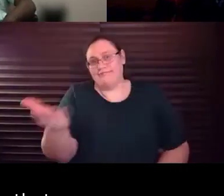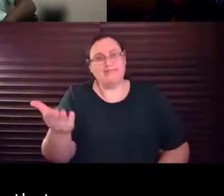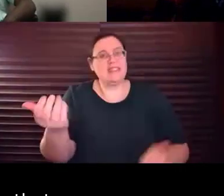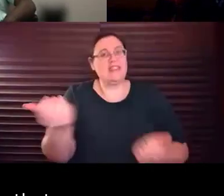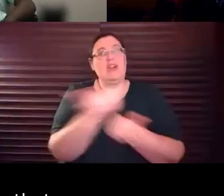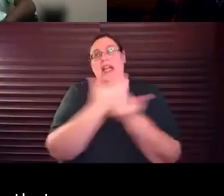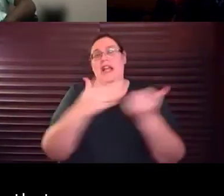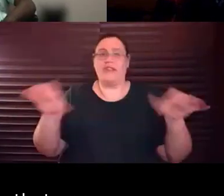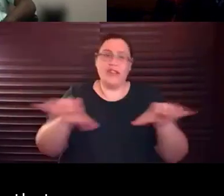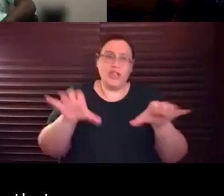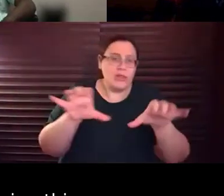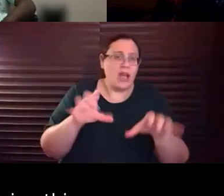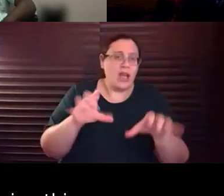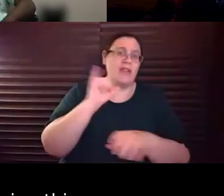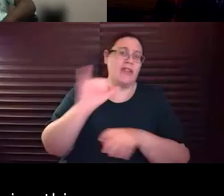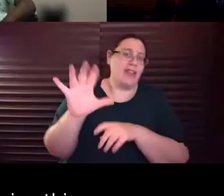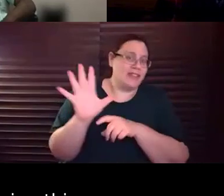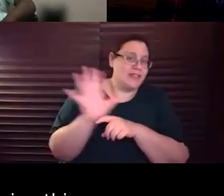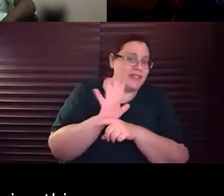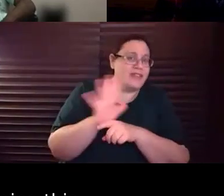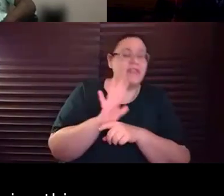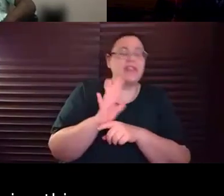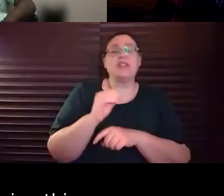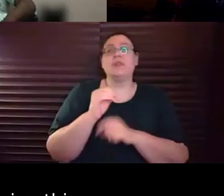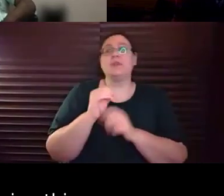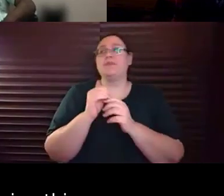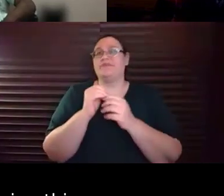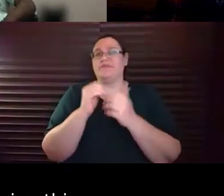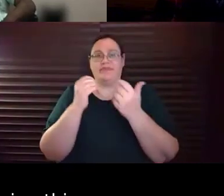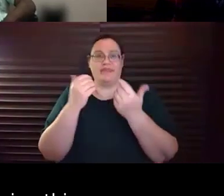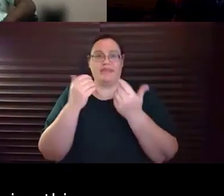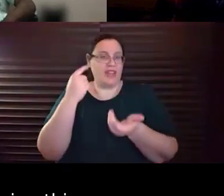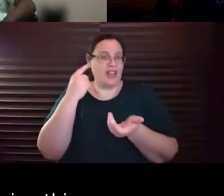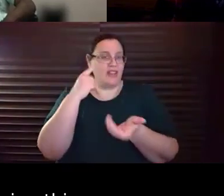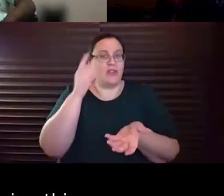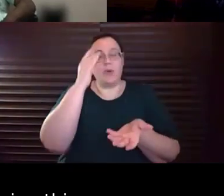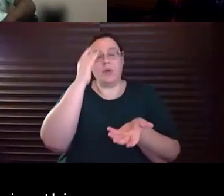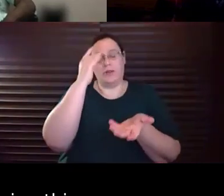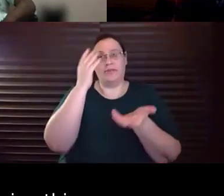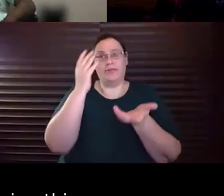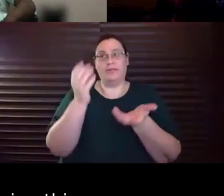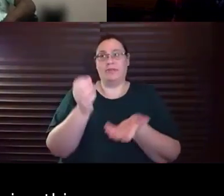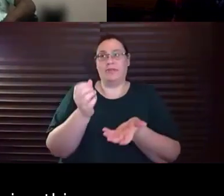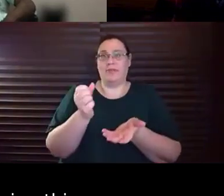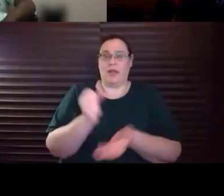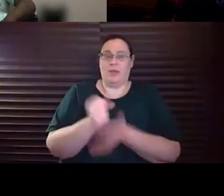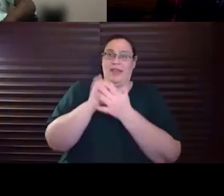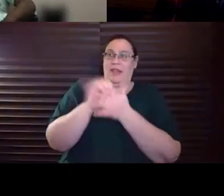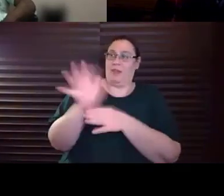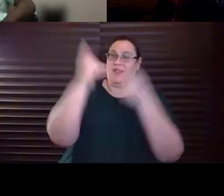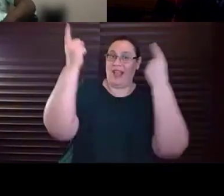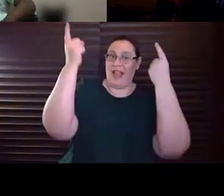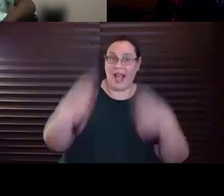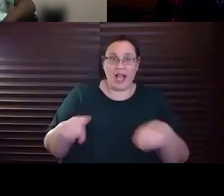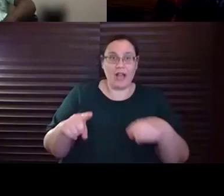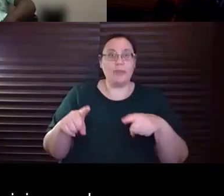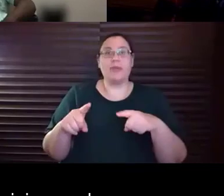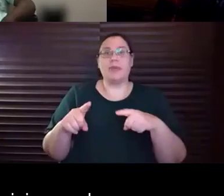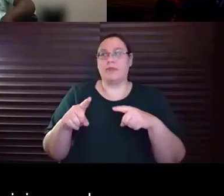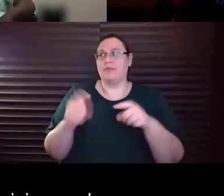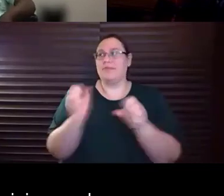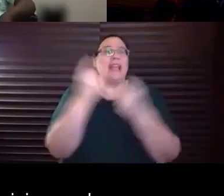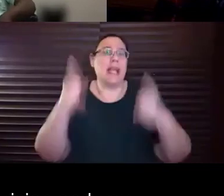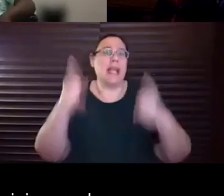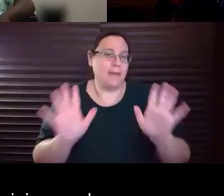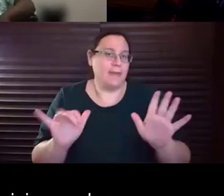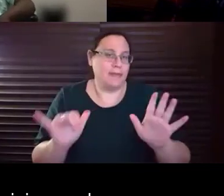that y'all did in this film and for bringing this to light. I mean, bringing this to life